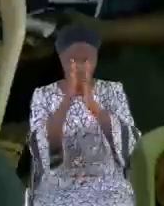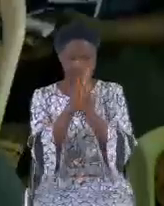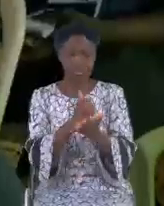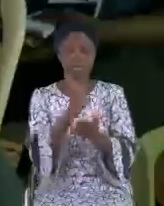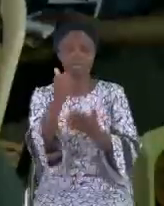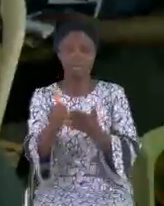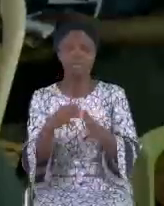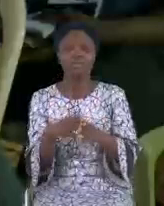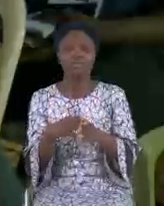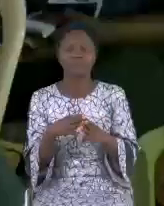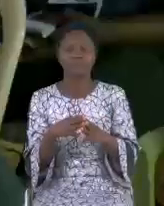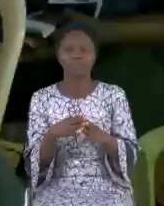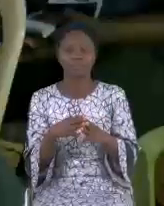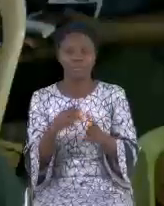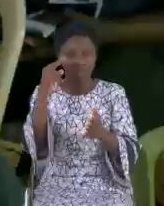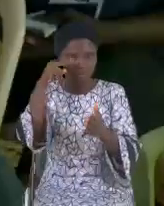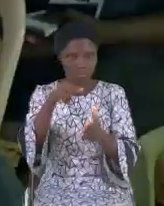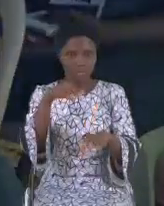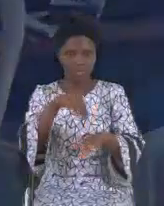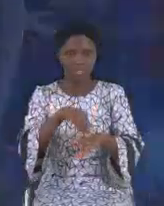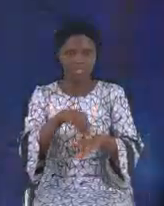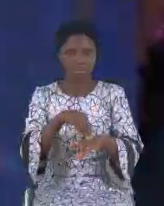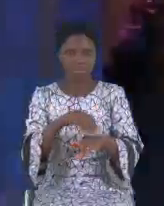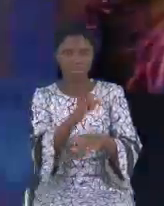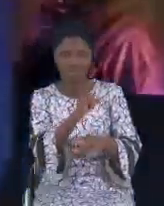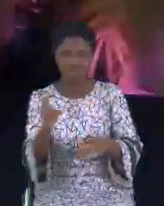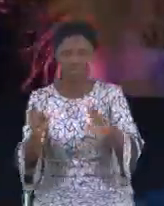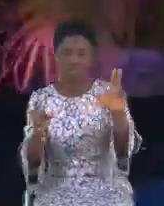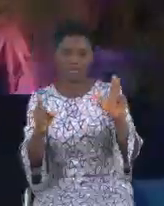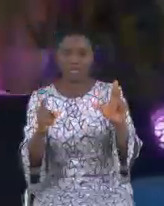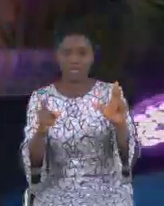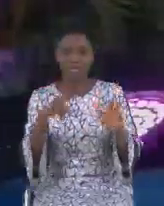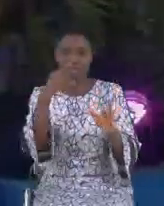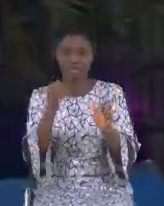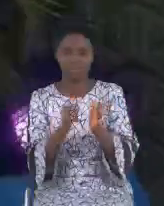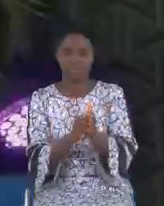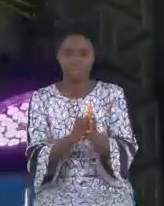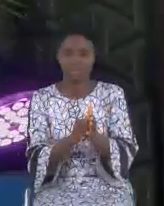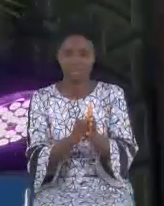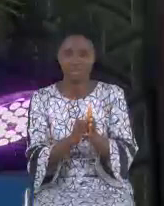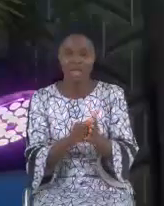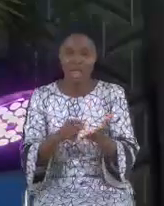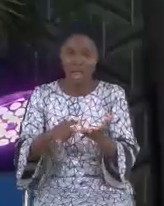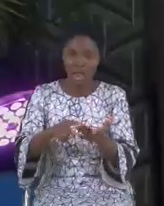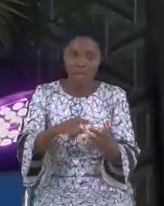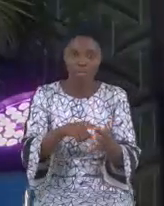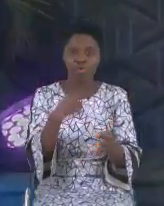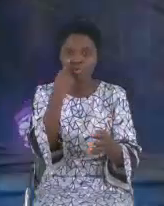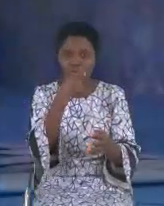look at this. Look at verse 3 here. Verse 3 says in verse 3, among whom